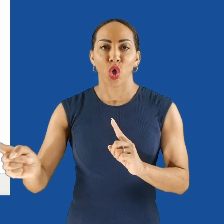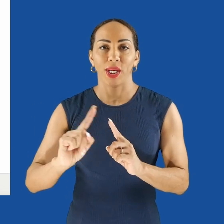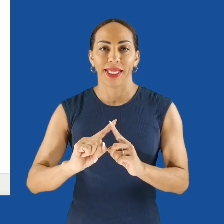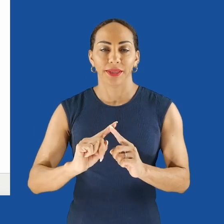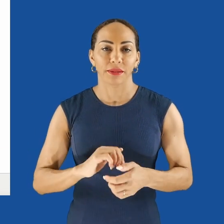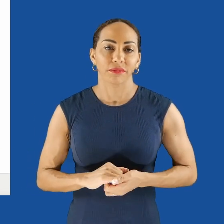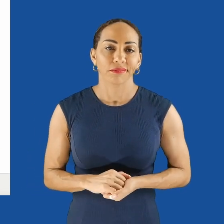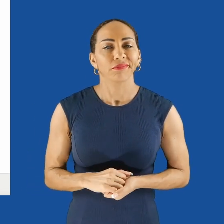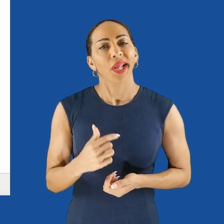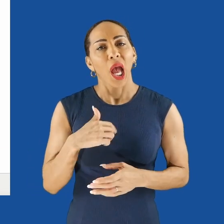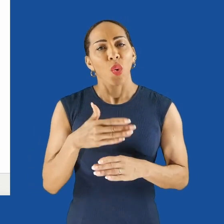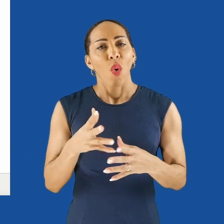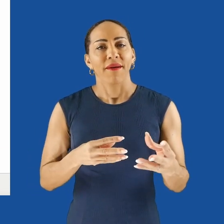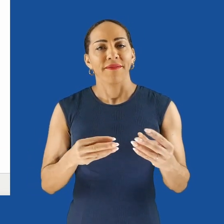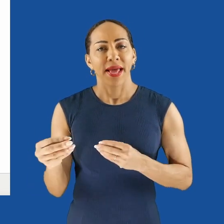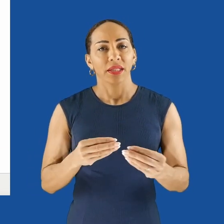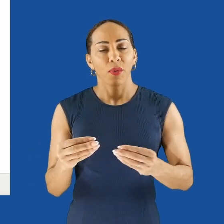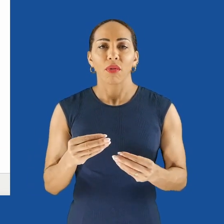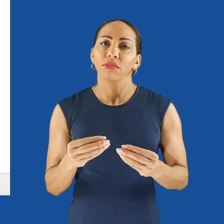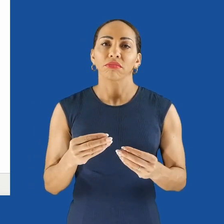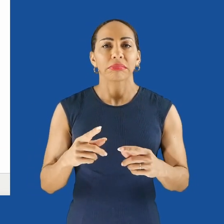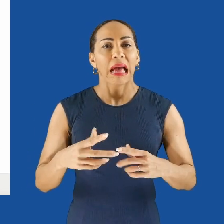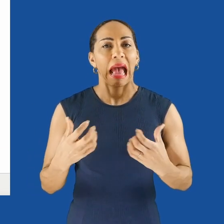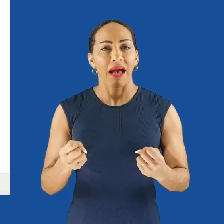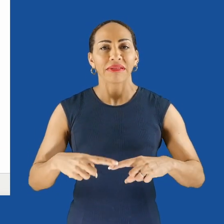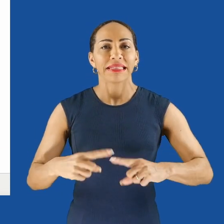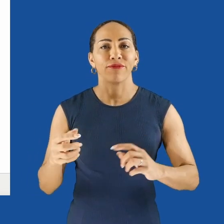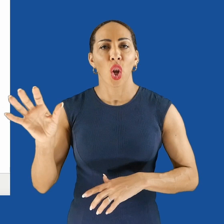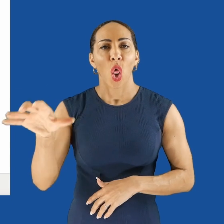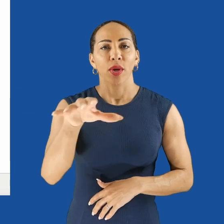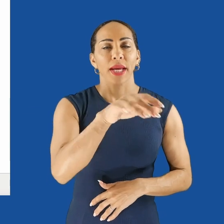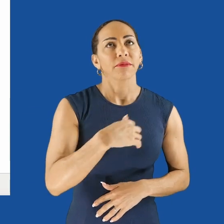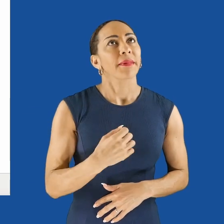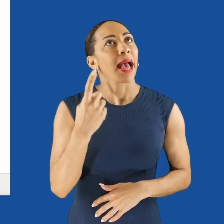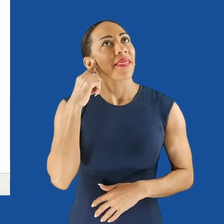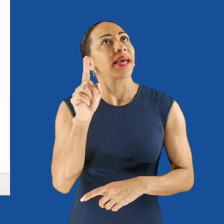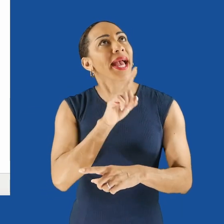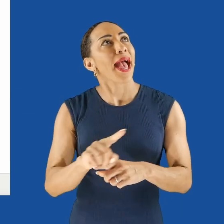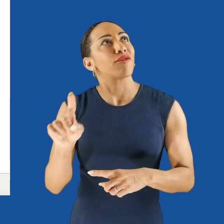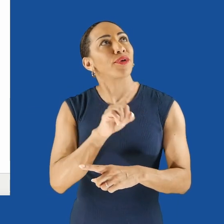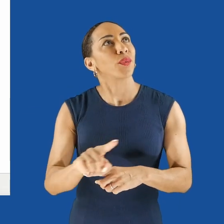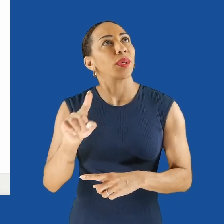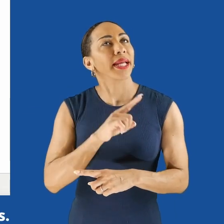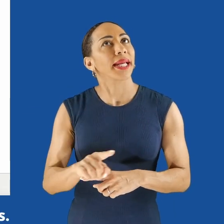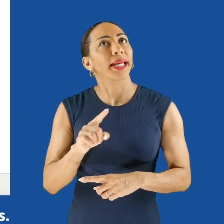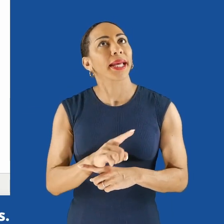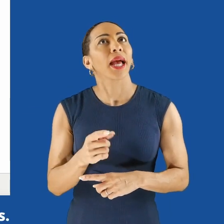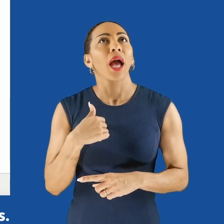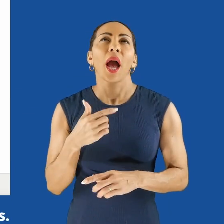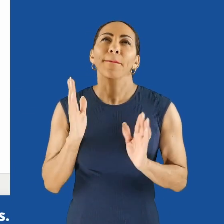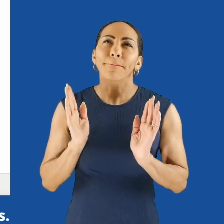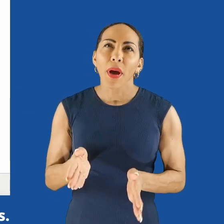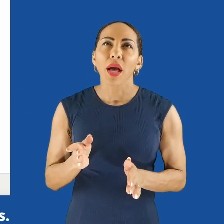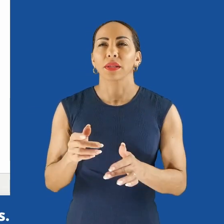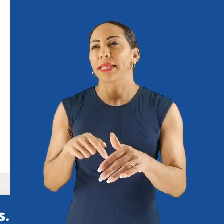So, although I work flexibly and I work at different work locations, I think every week I need to go and leave the house